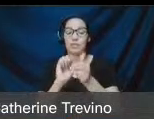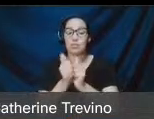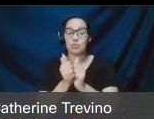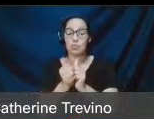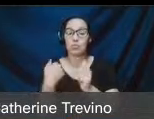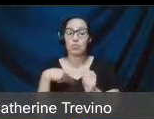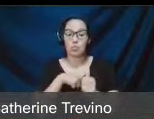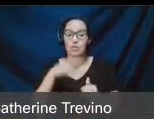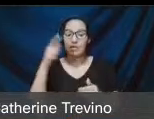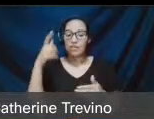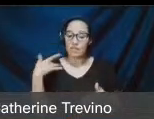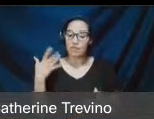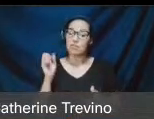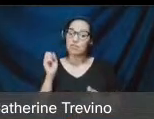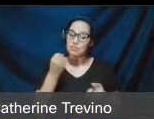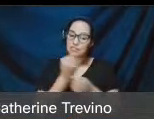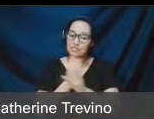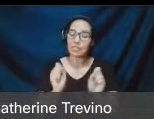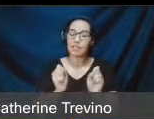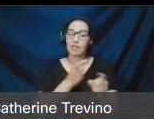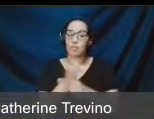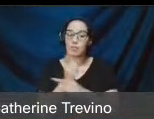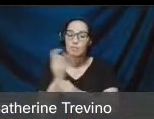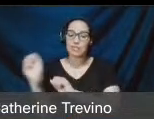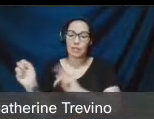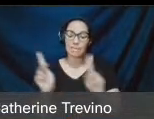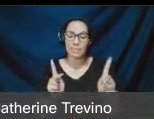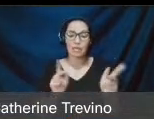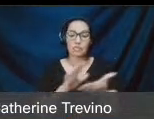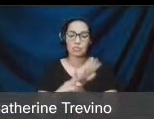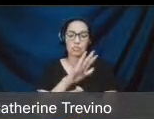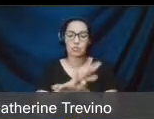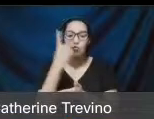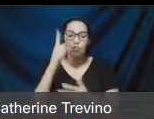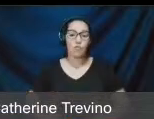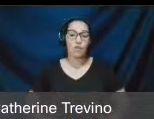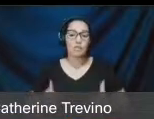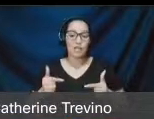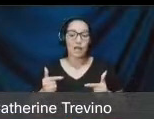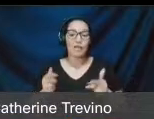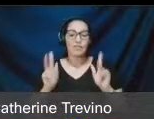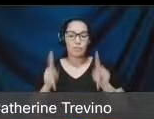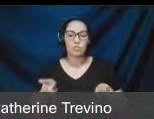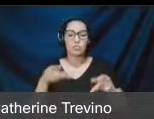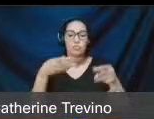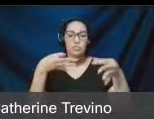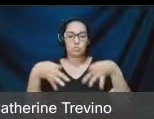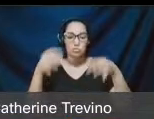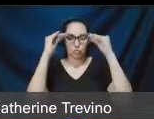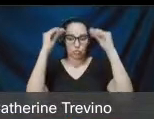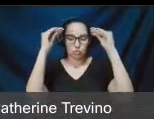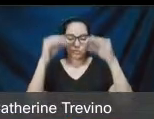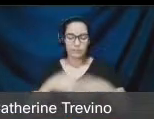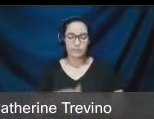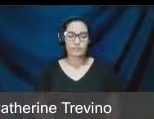it safe and appropriate to bring students physically back on campus for live in-person instruction. Next slide.